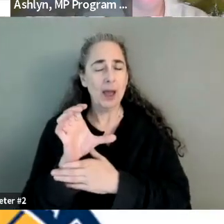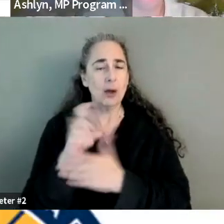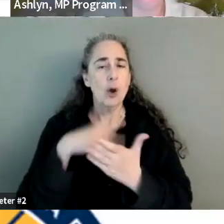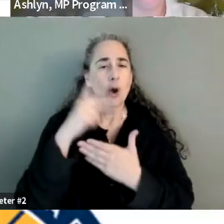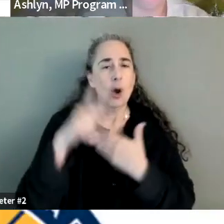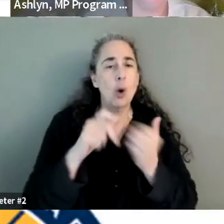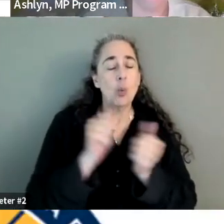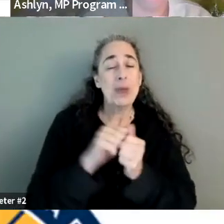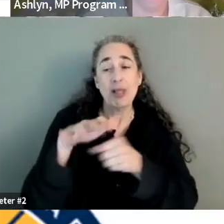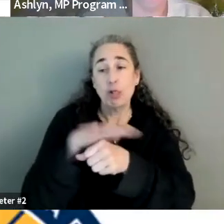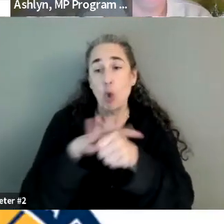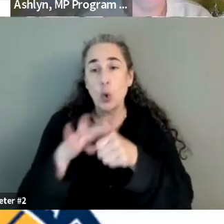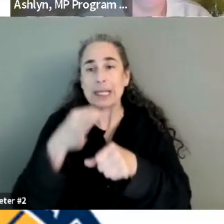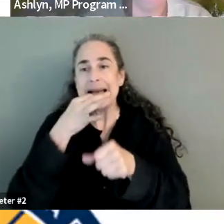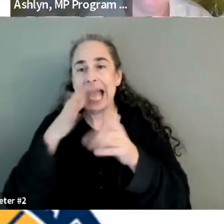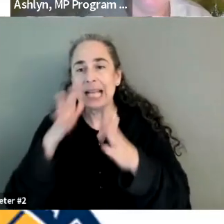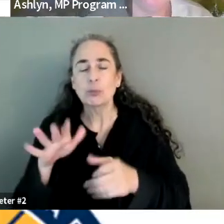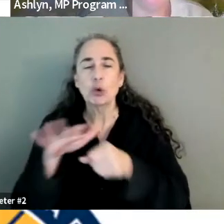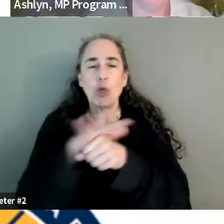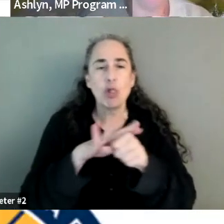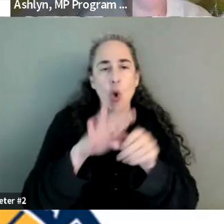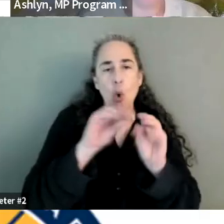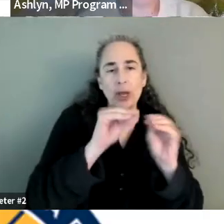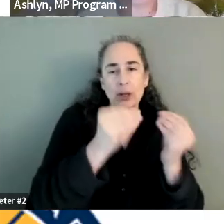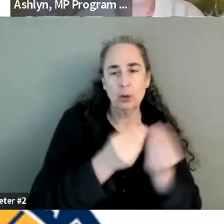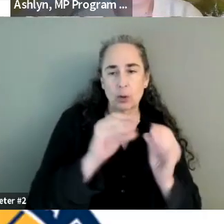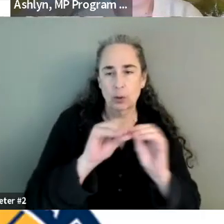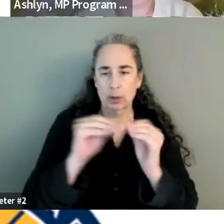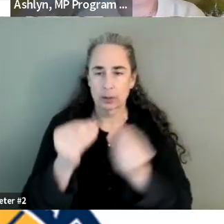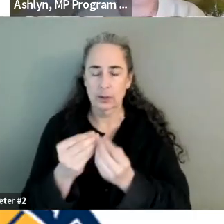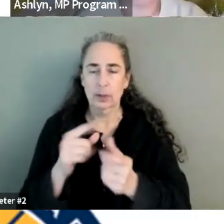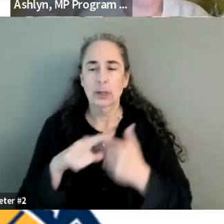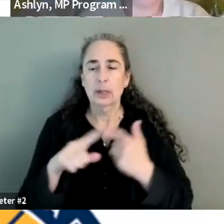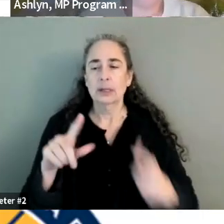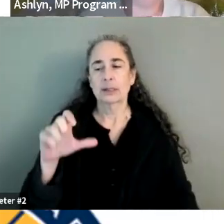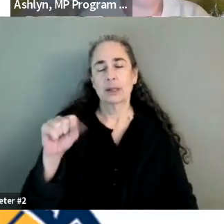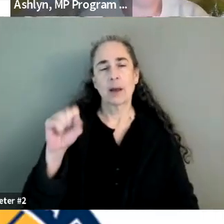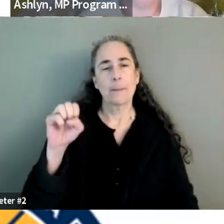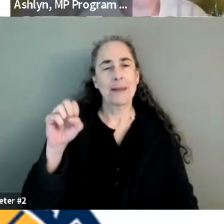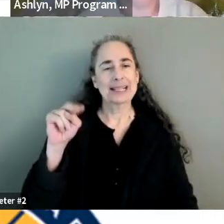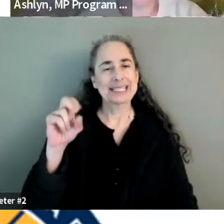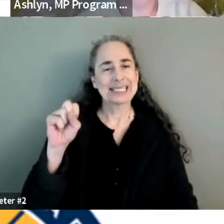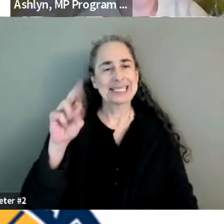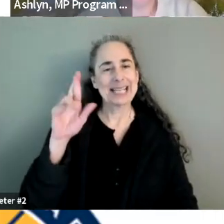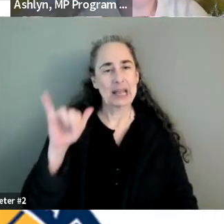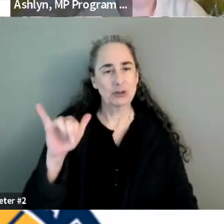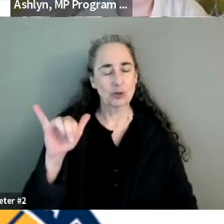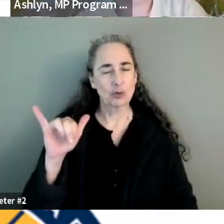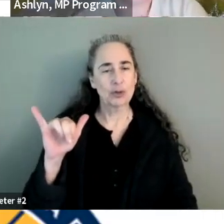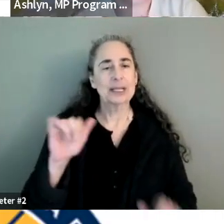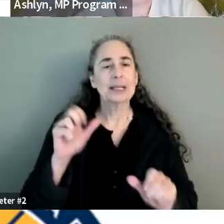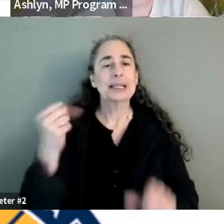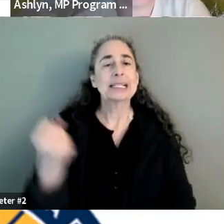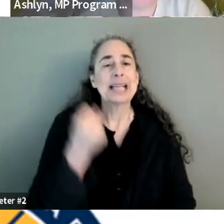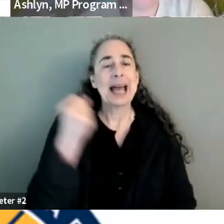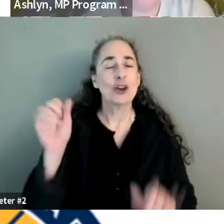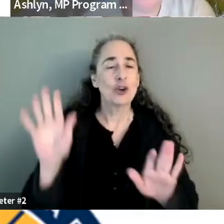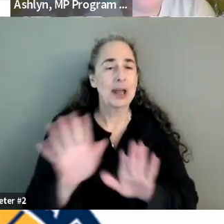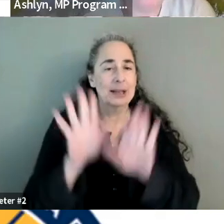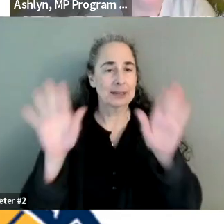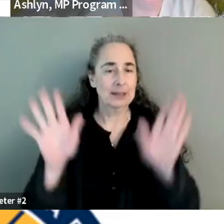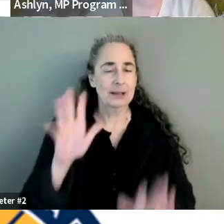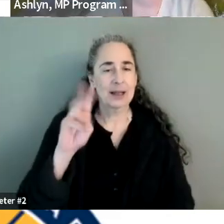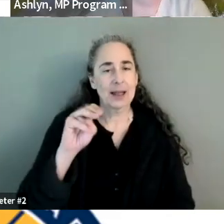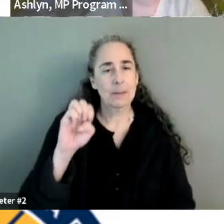and organizations, some of which are Sensory Sundays and Saturdays at Meadowside and Agricultural History